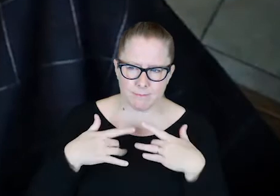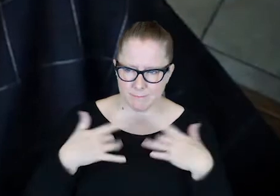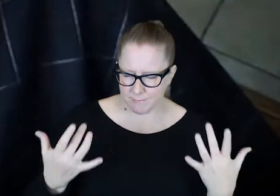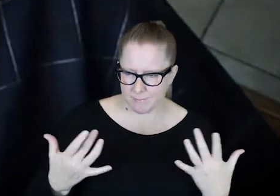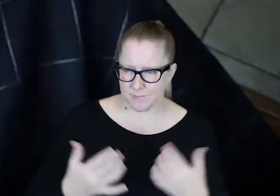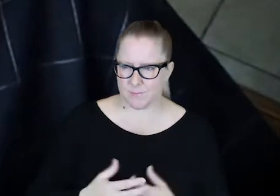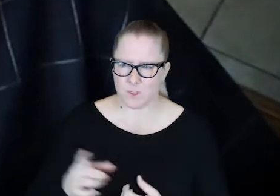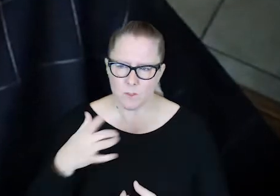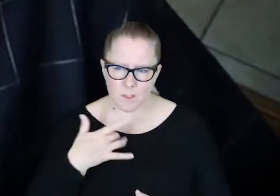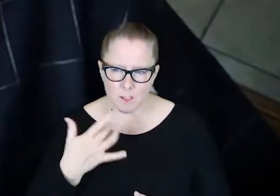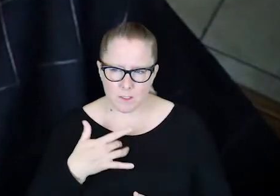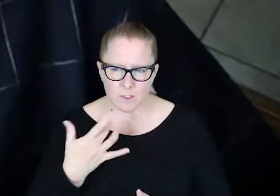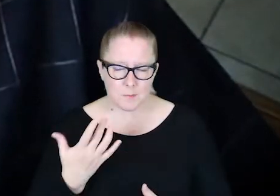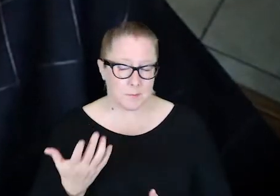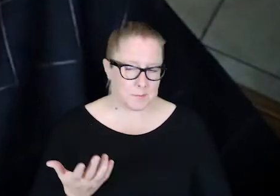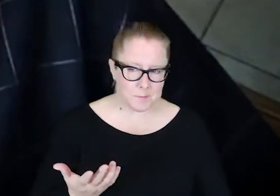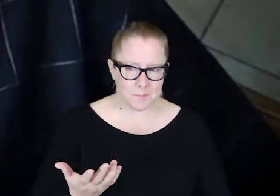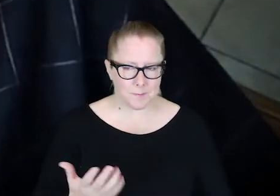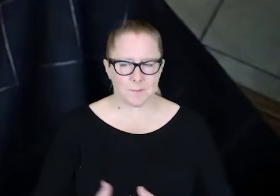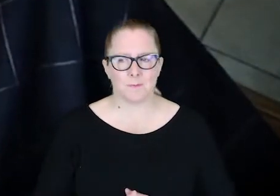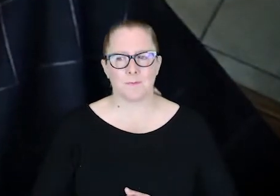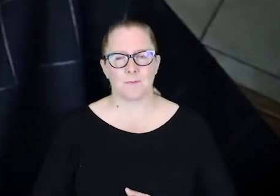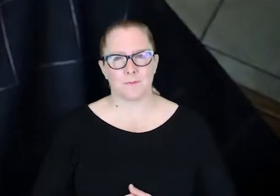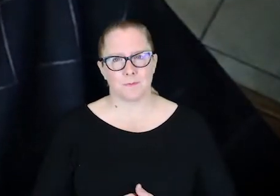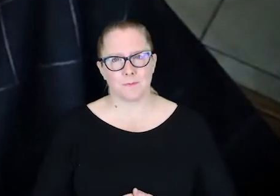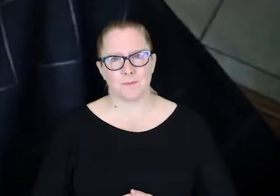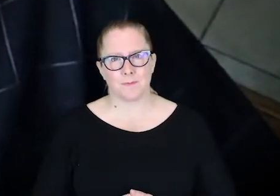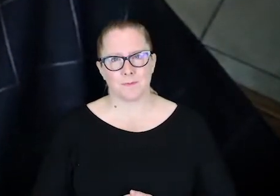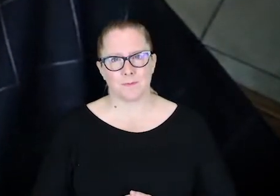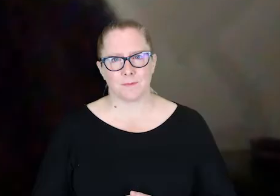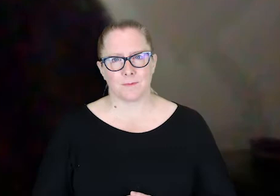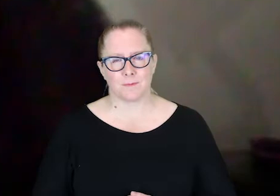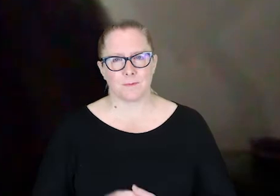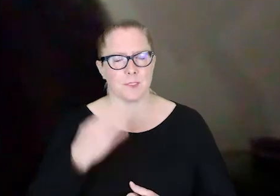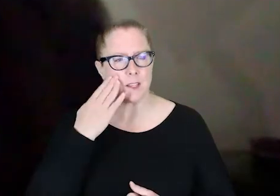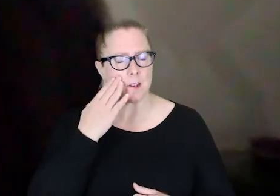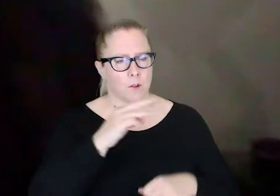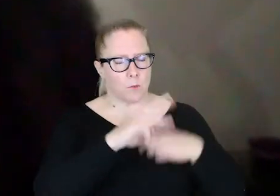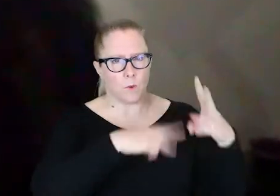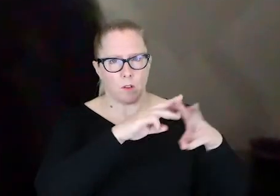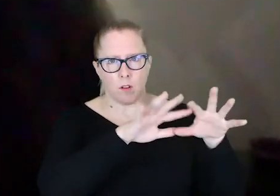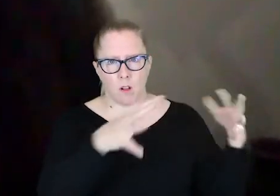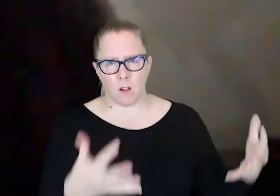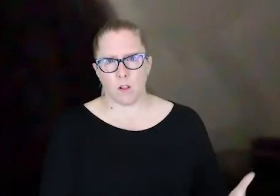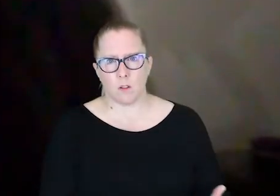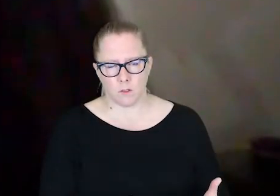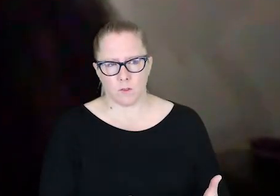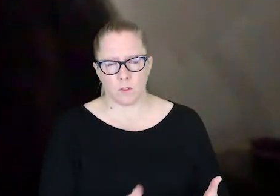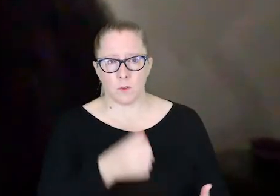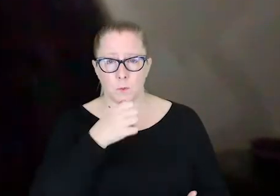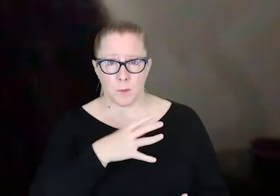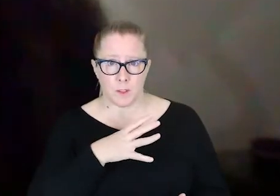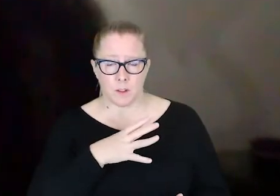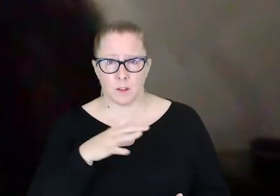discrimination and how you've felt about it, how it feels? I know all over the world, women